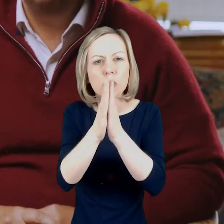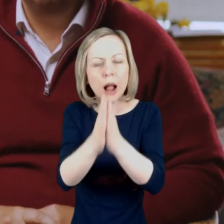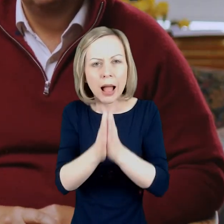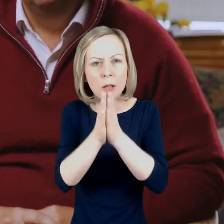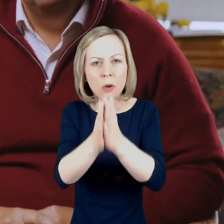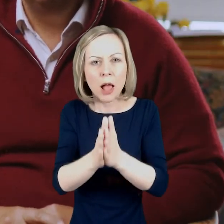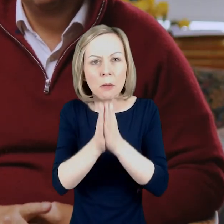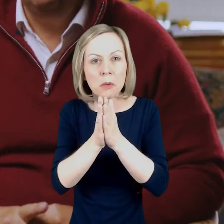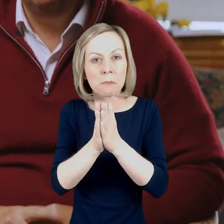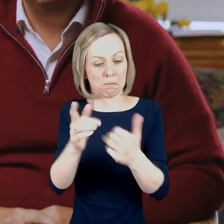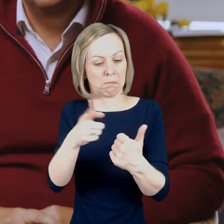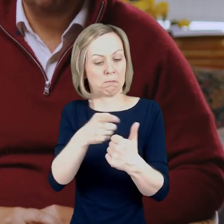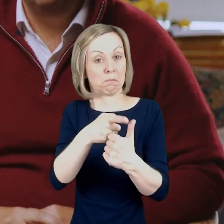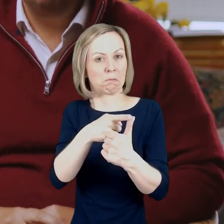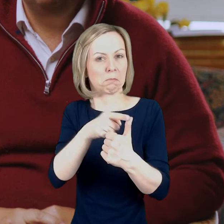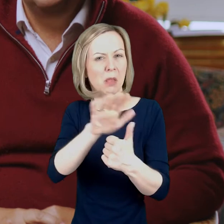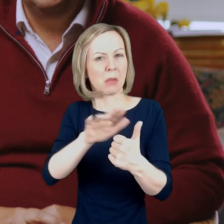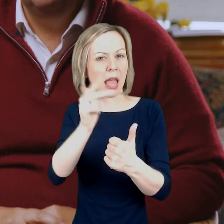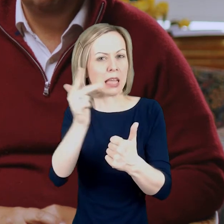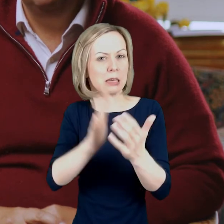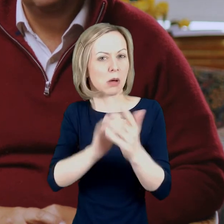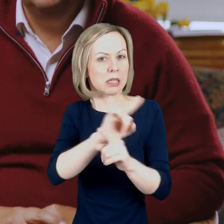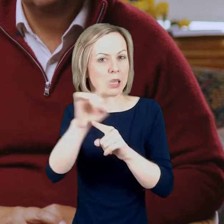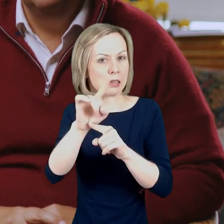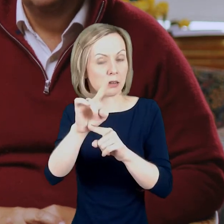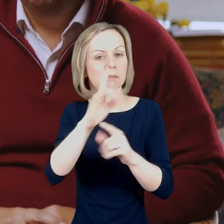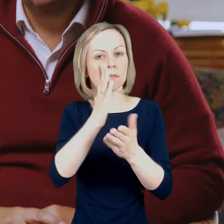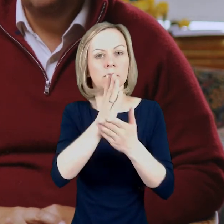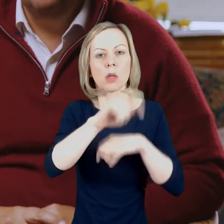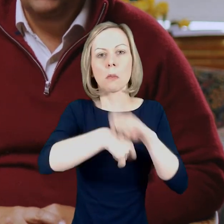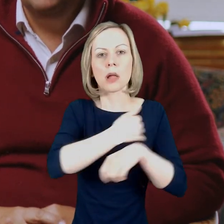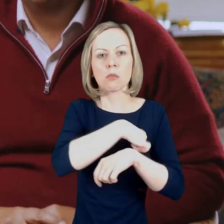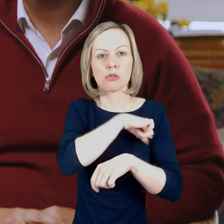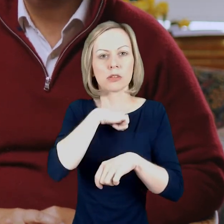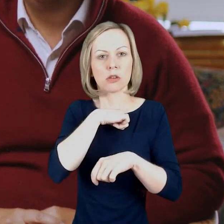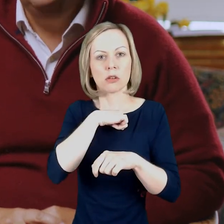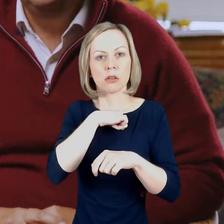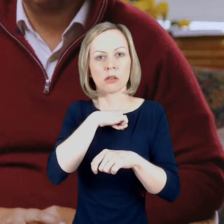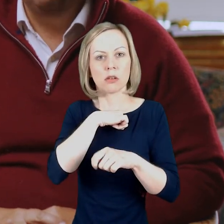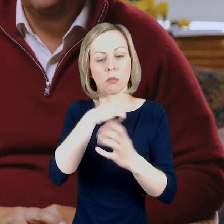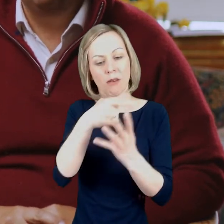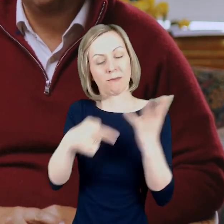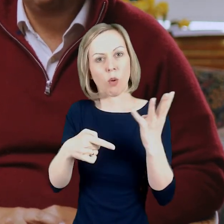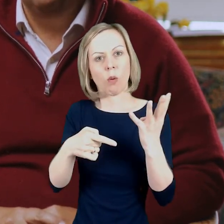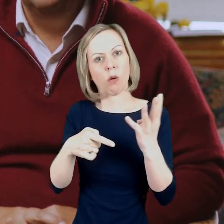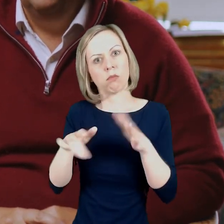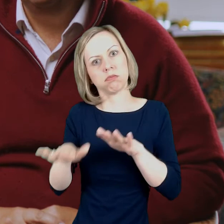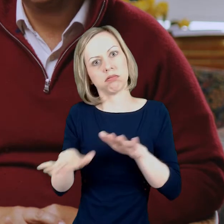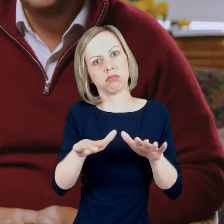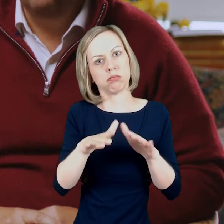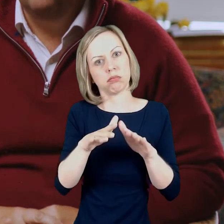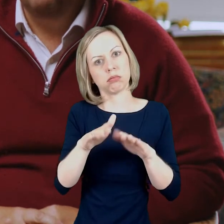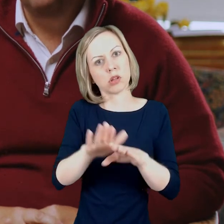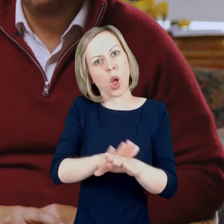praying for them. The first one became a Christian 18 months later. But after that, it was a really slow story. I